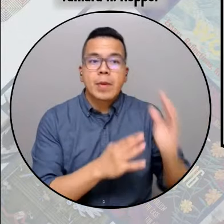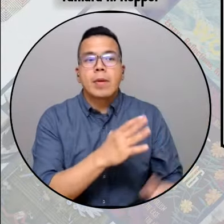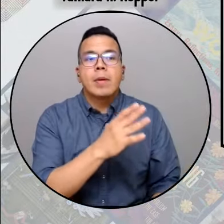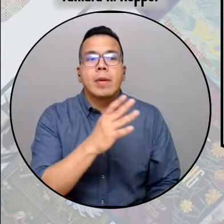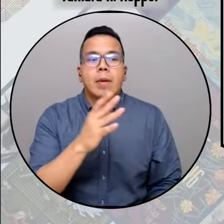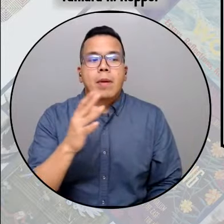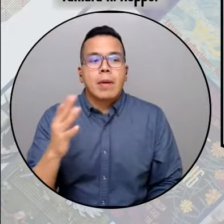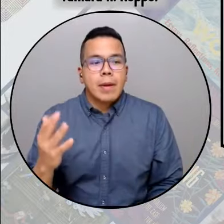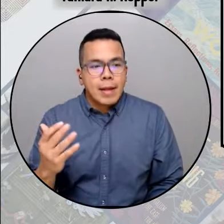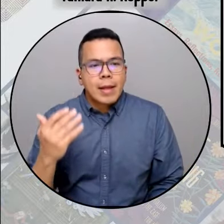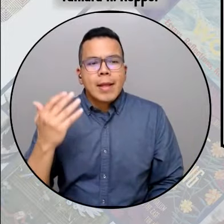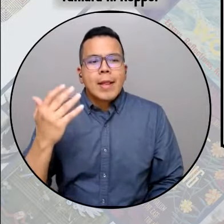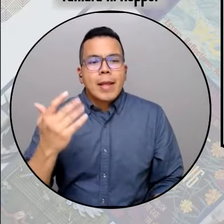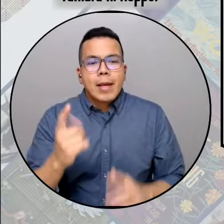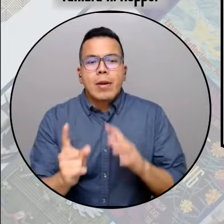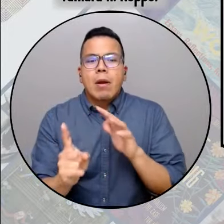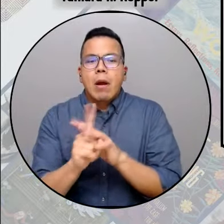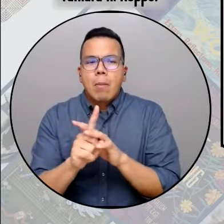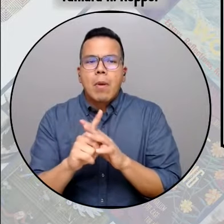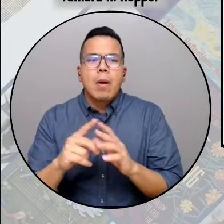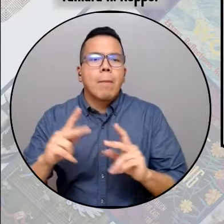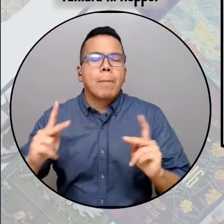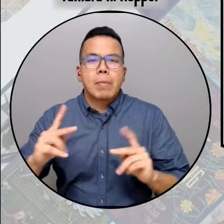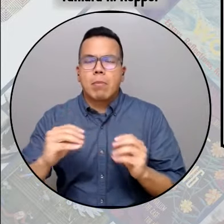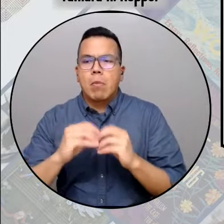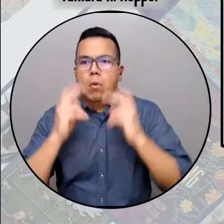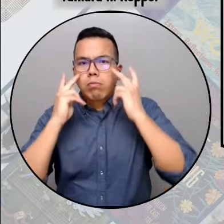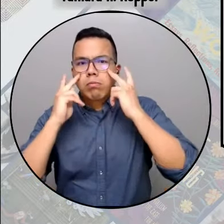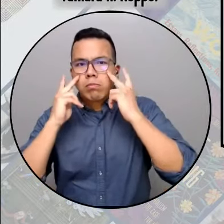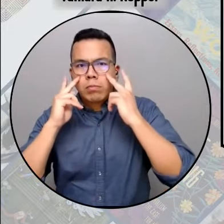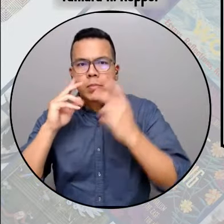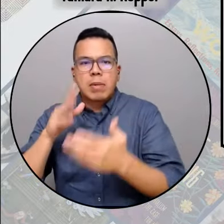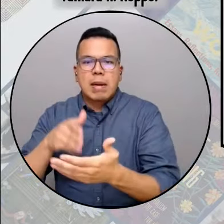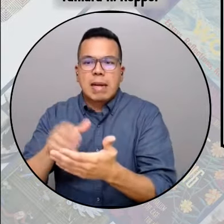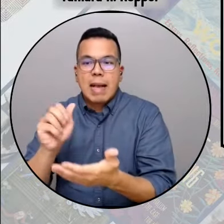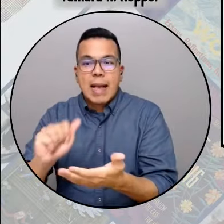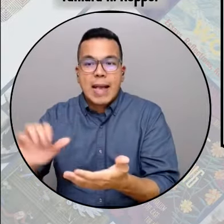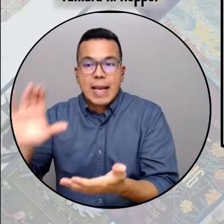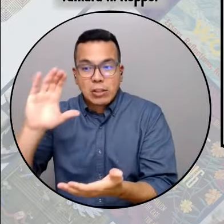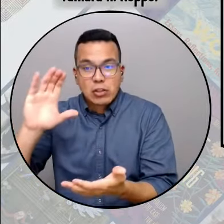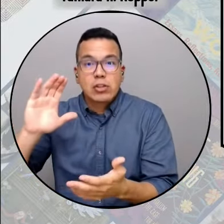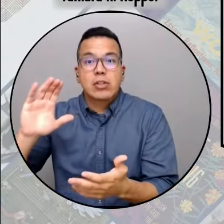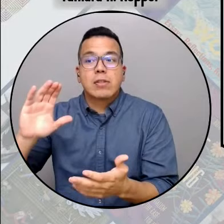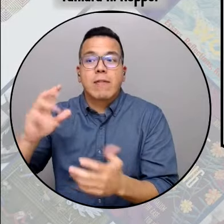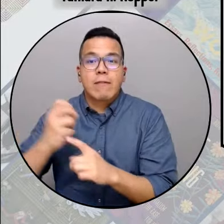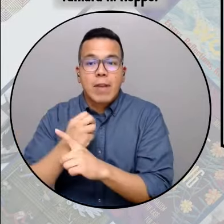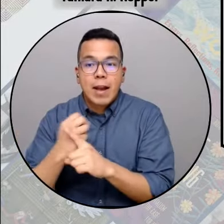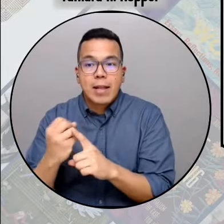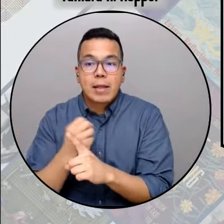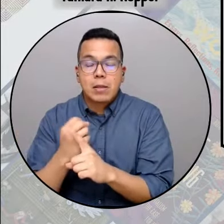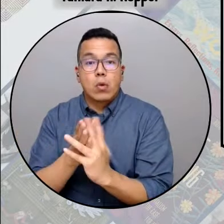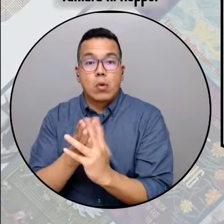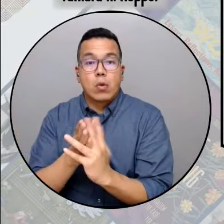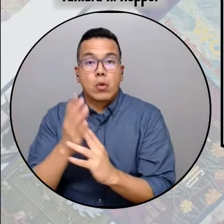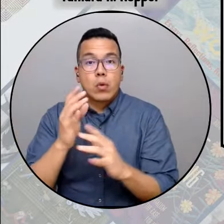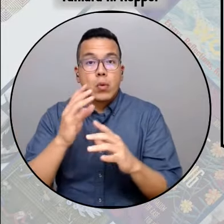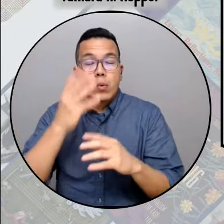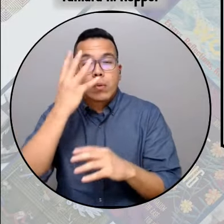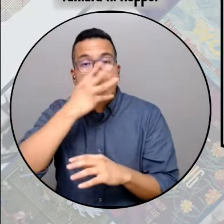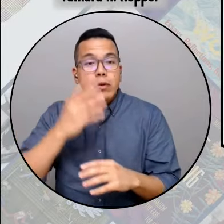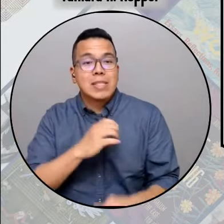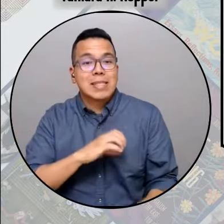concerns, as more and more people have been talking about the long history of anti-Asian violence, particularly through immigration citizenship